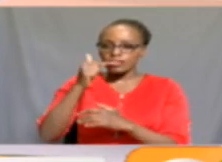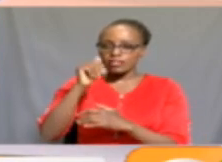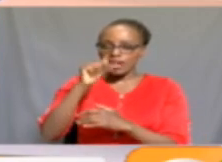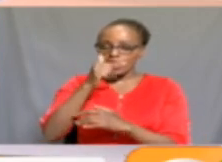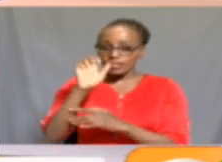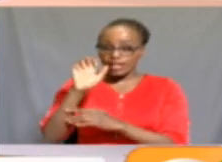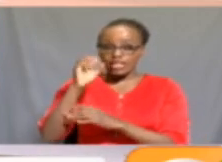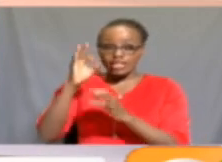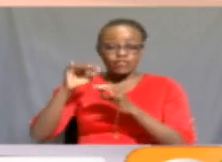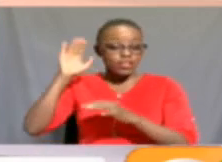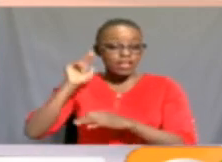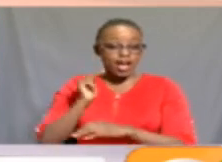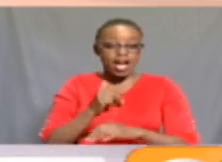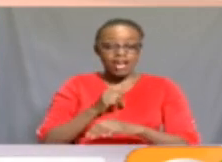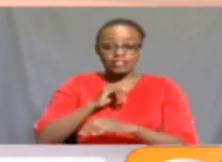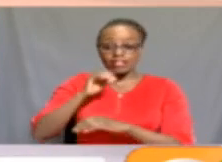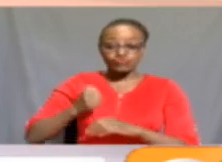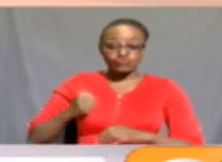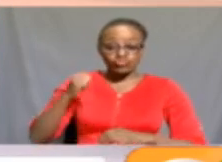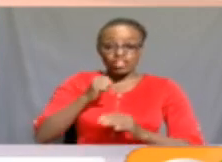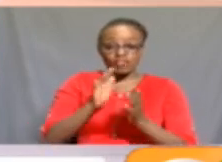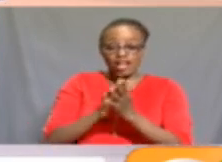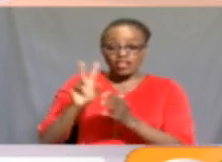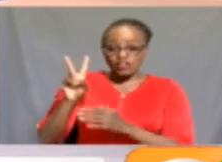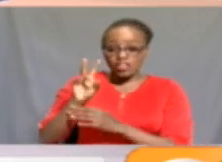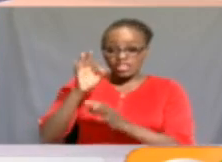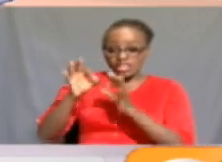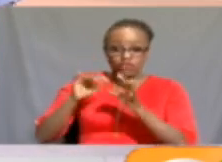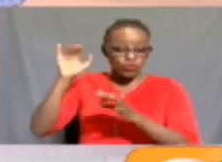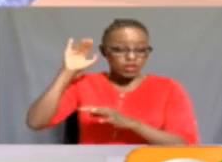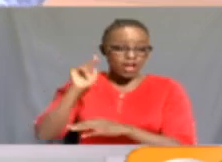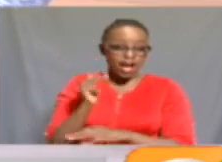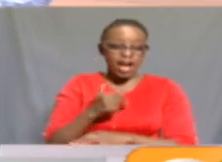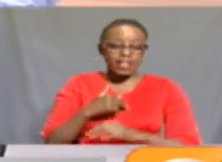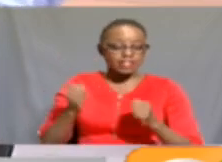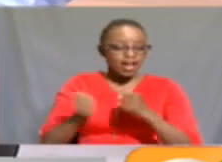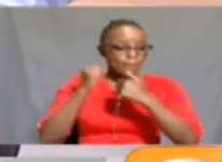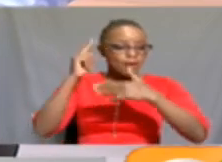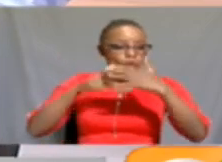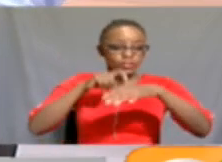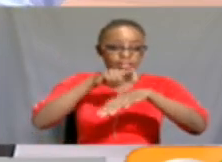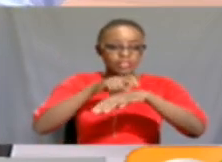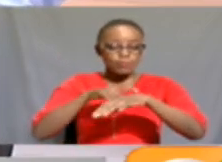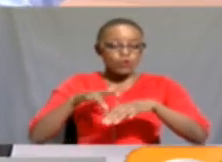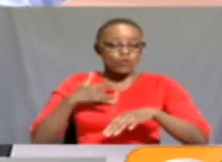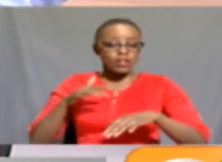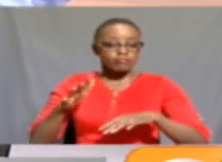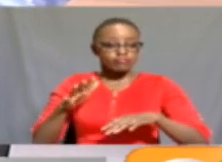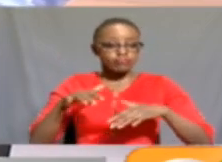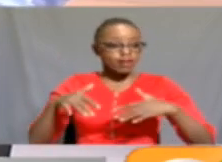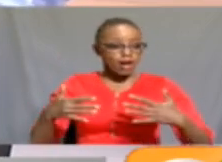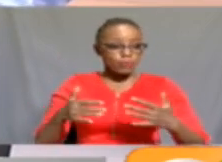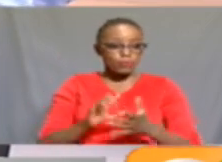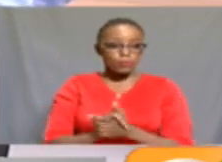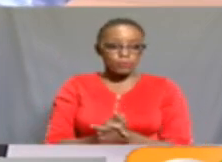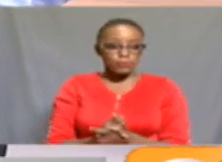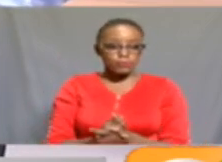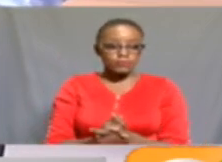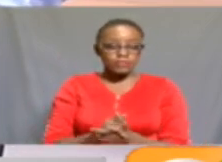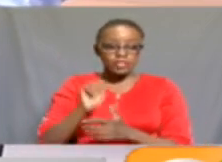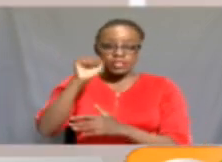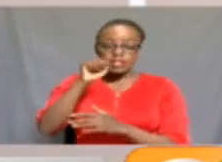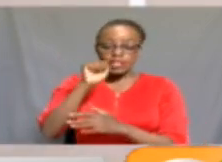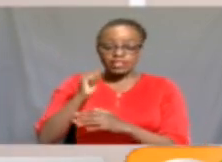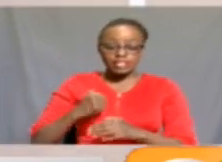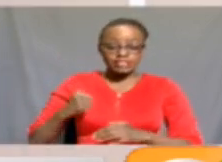can hear us, it's Jeff and Victoria in the studio. Please explain what happened when you felt the shake. Yes,